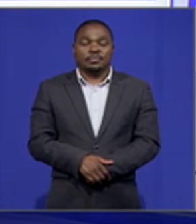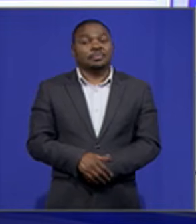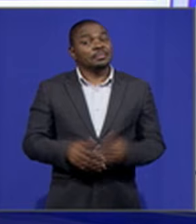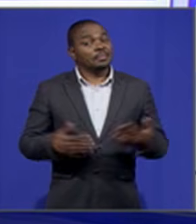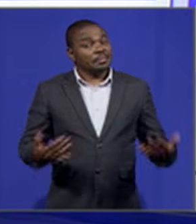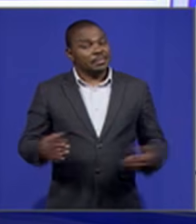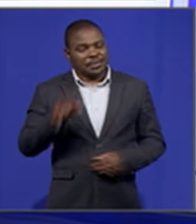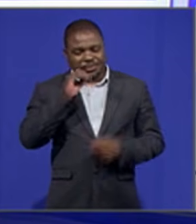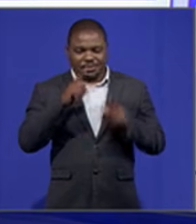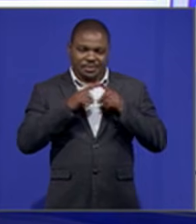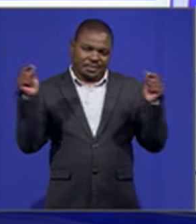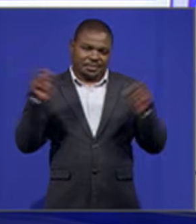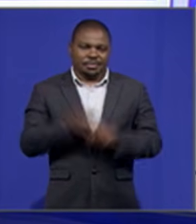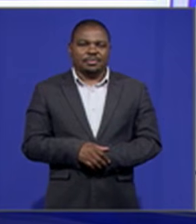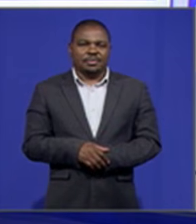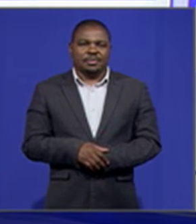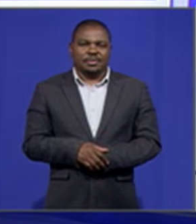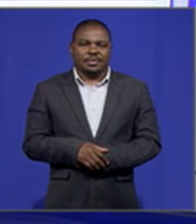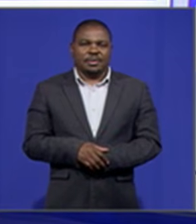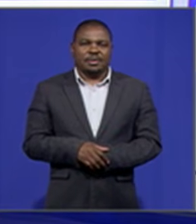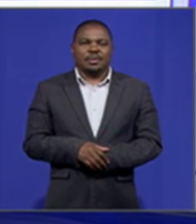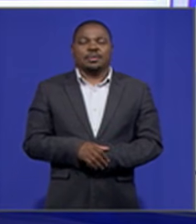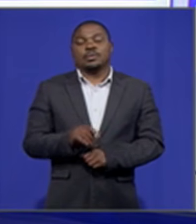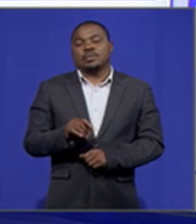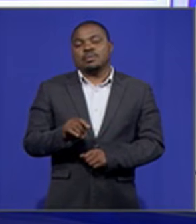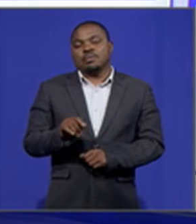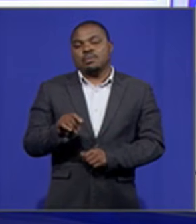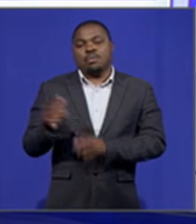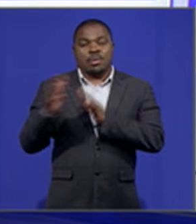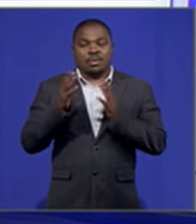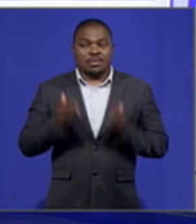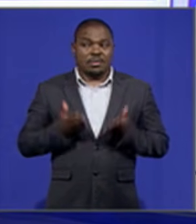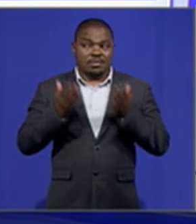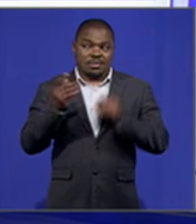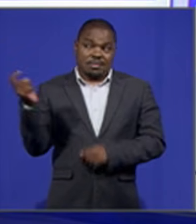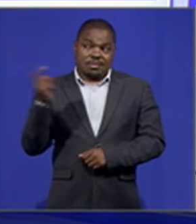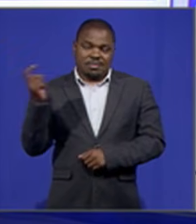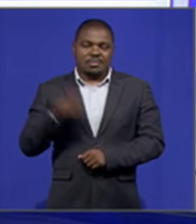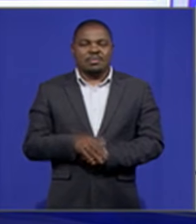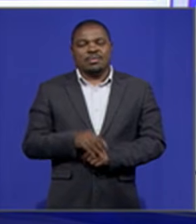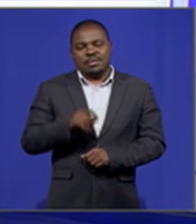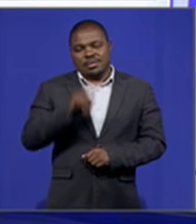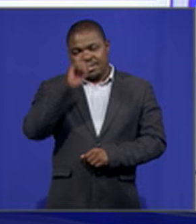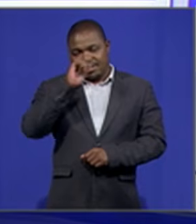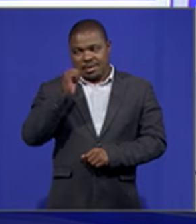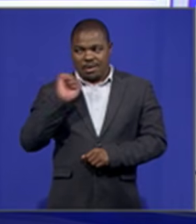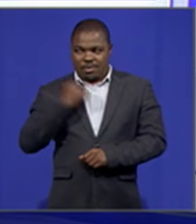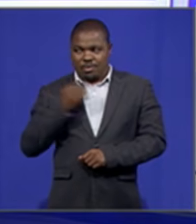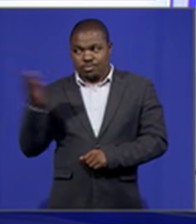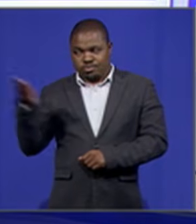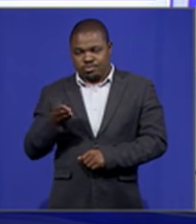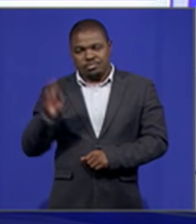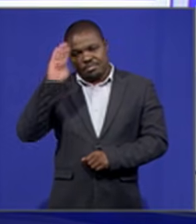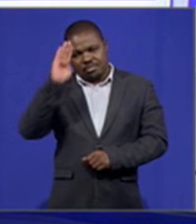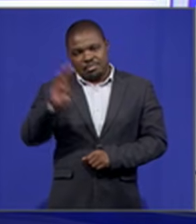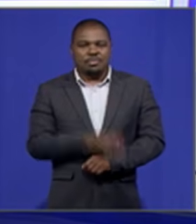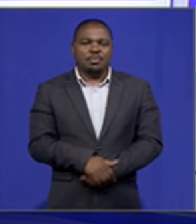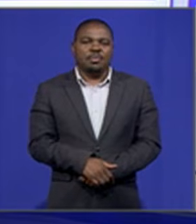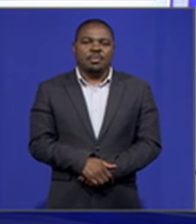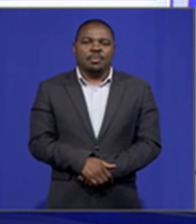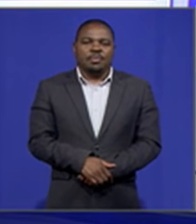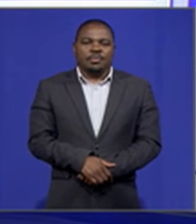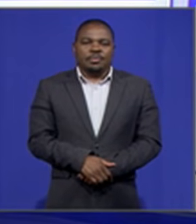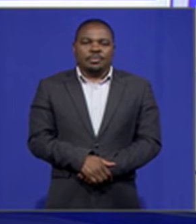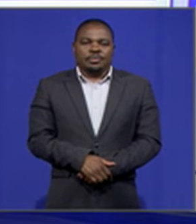Bagashu ke pheto ditaba tsa rena di felela mo ga bia le go latela kakanyo ya maemo a boso ga ije di mashibeganya ga botse.